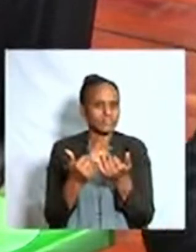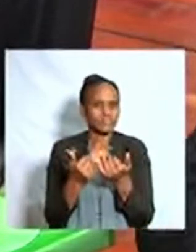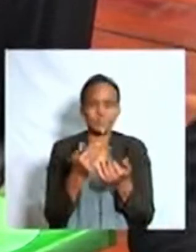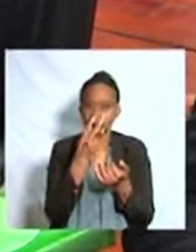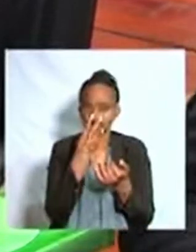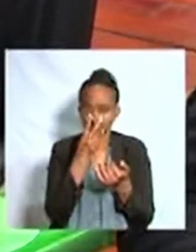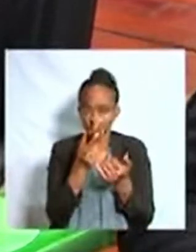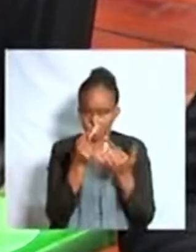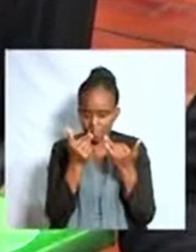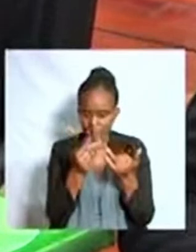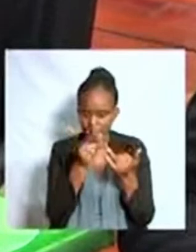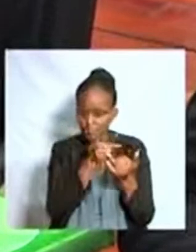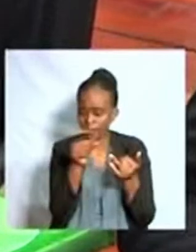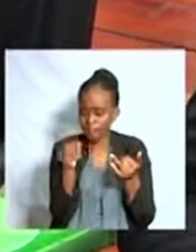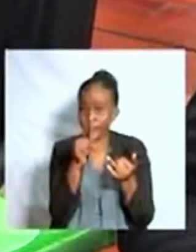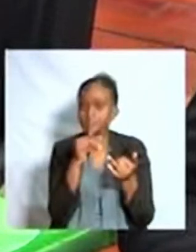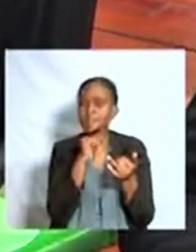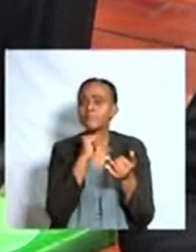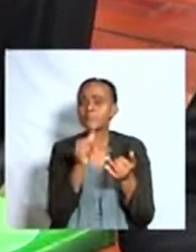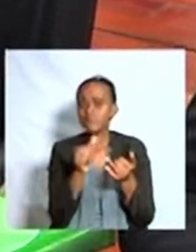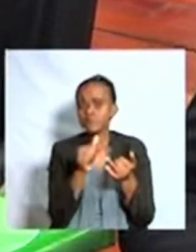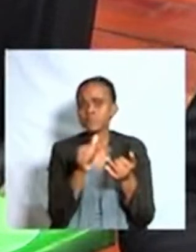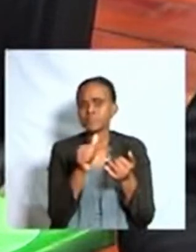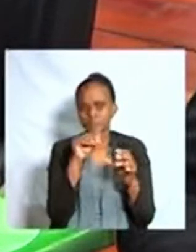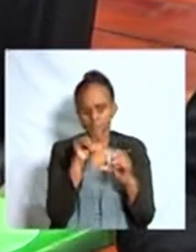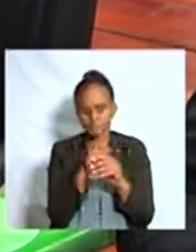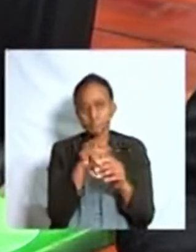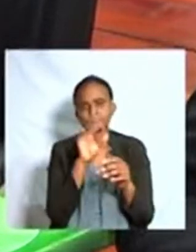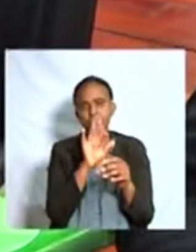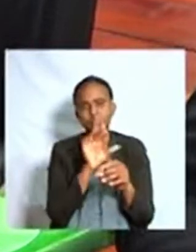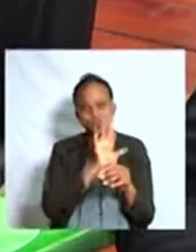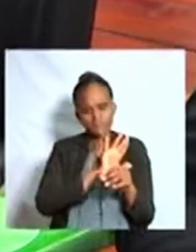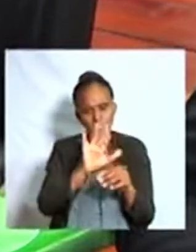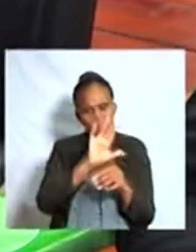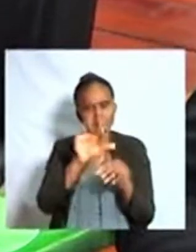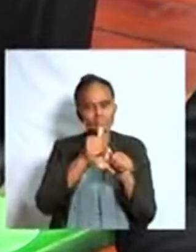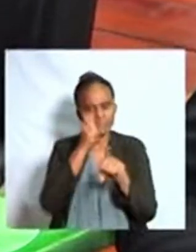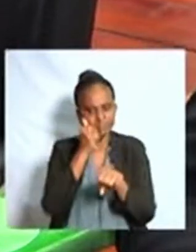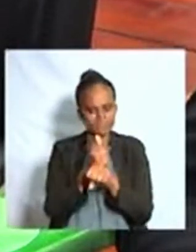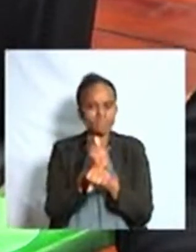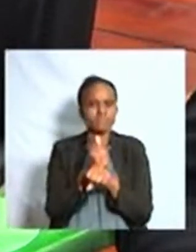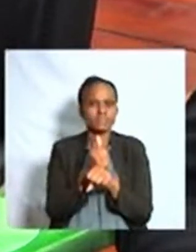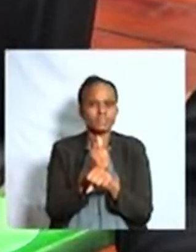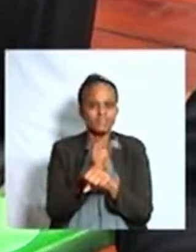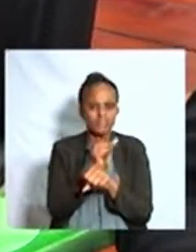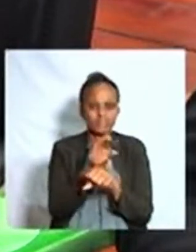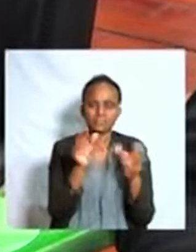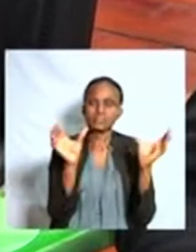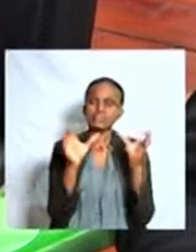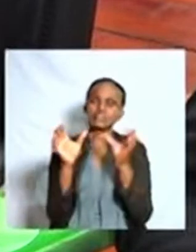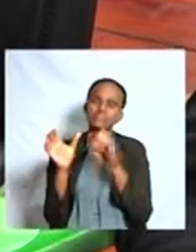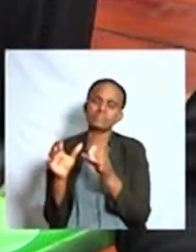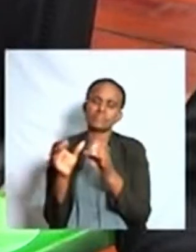looking into account that they are not part and parcel of the establishment of the council?